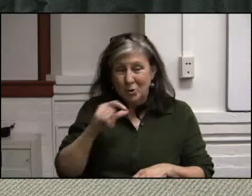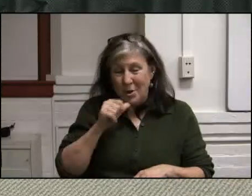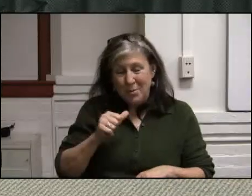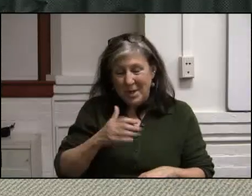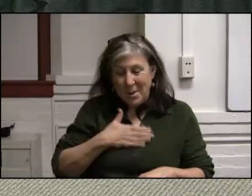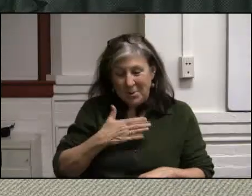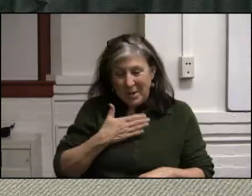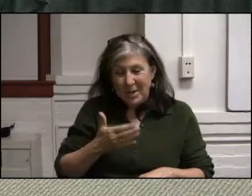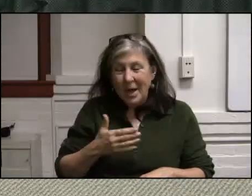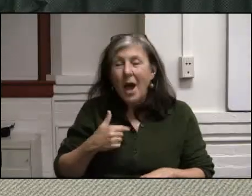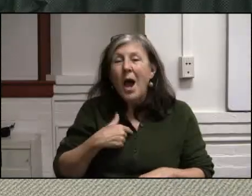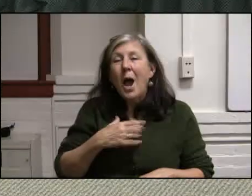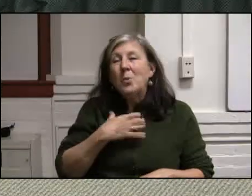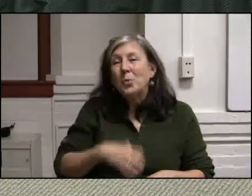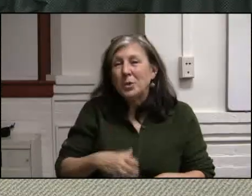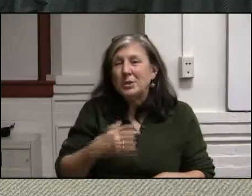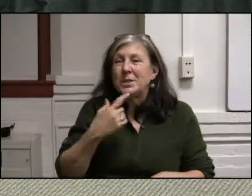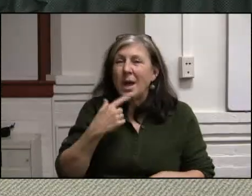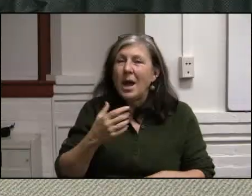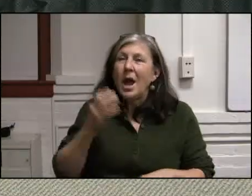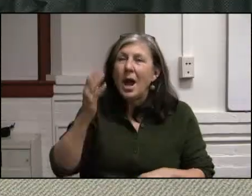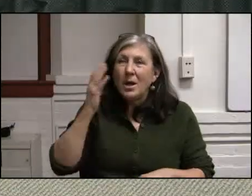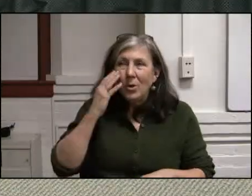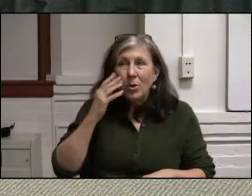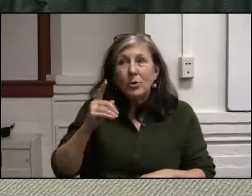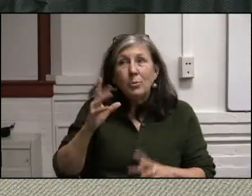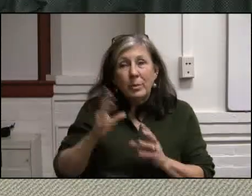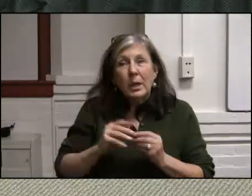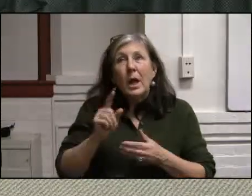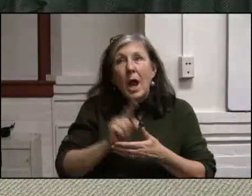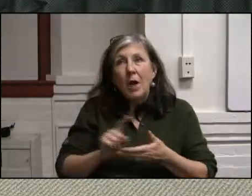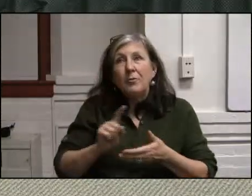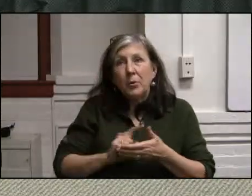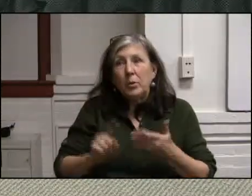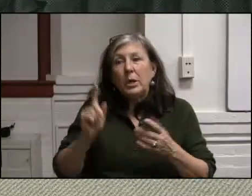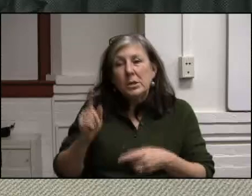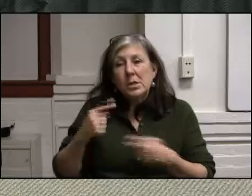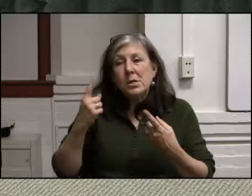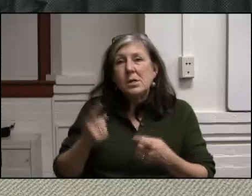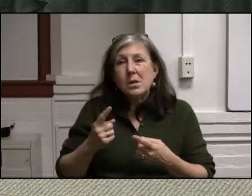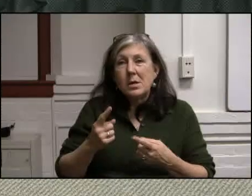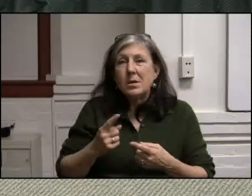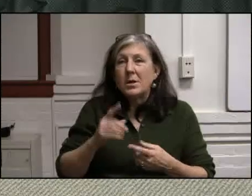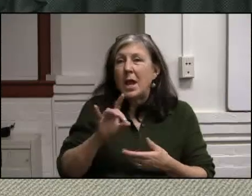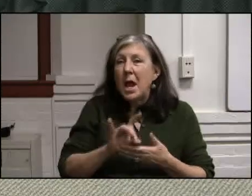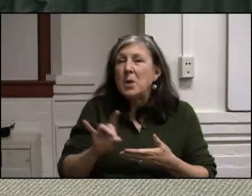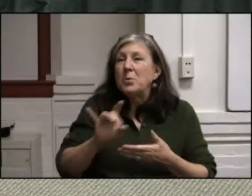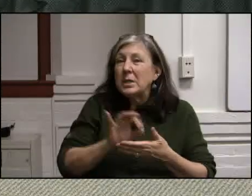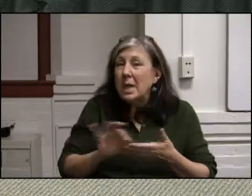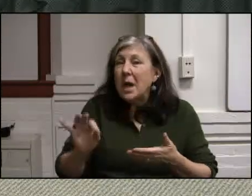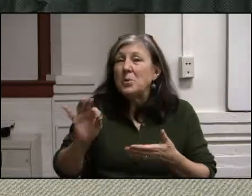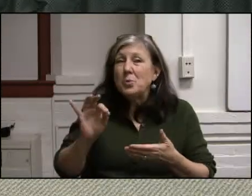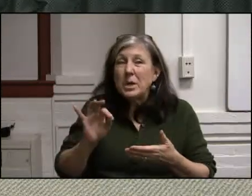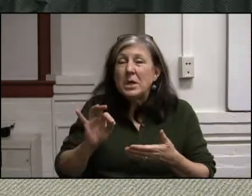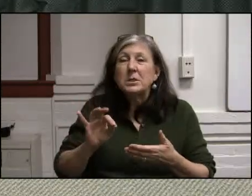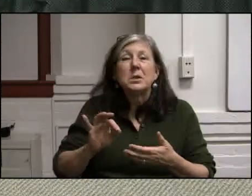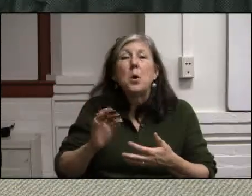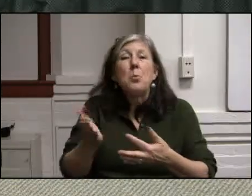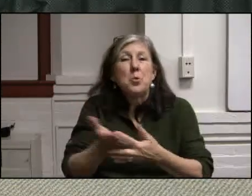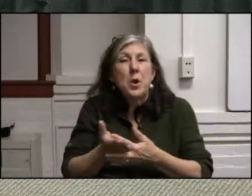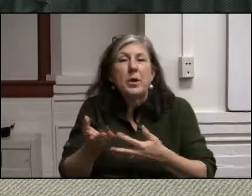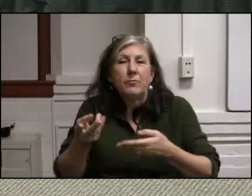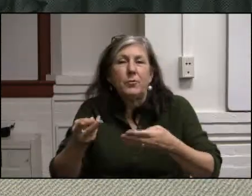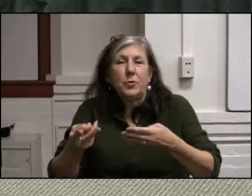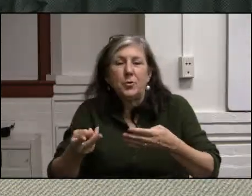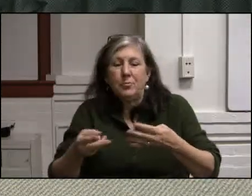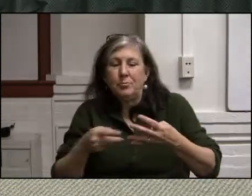that's better. I know you've met every week now for A million. 8 or 9 8 weeks. weeks, I'm gonna get a little break these next couple